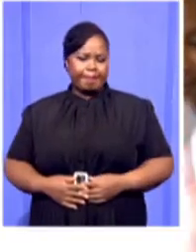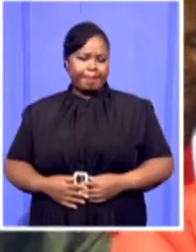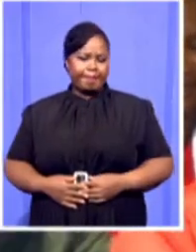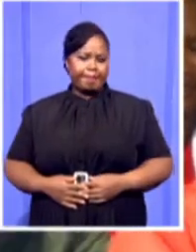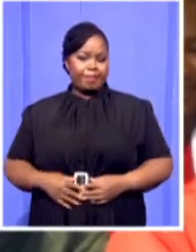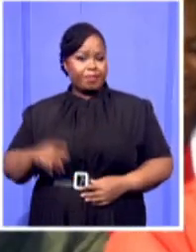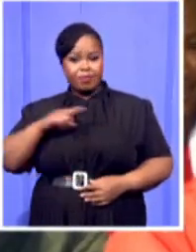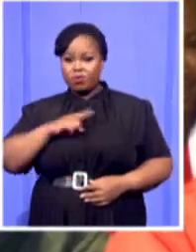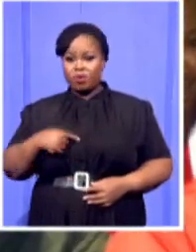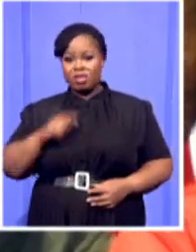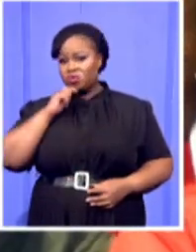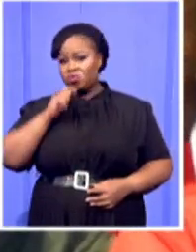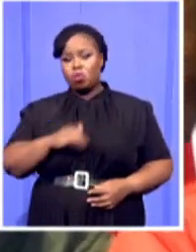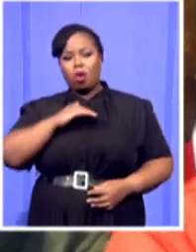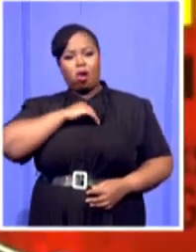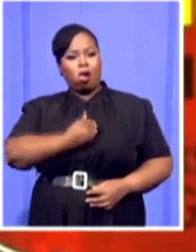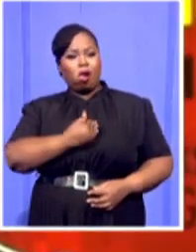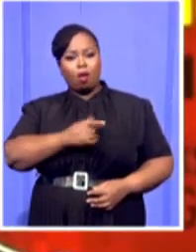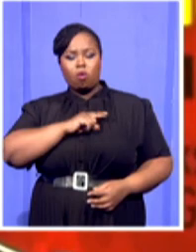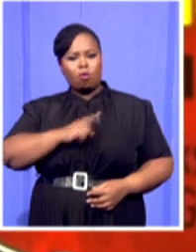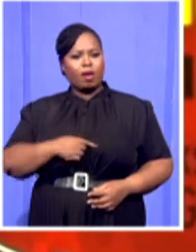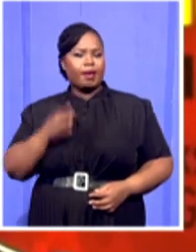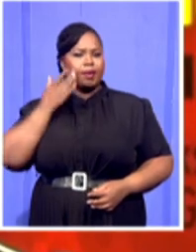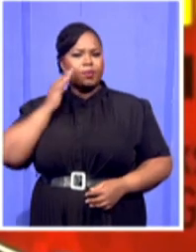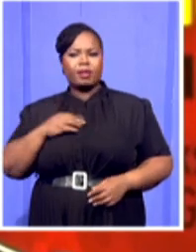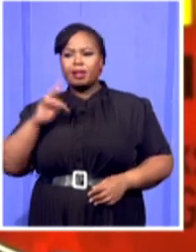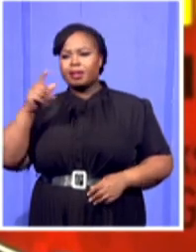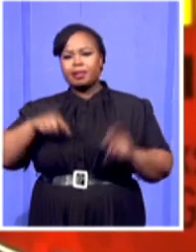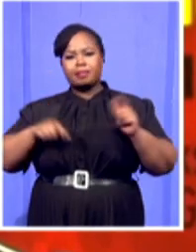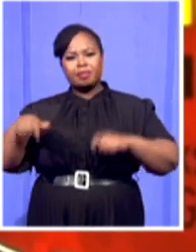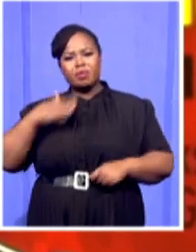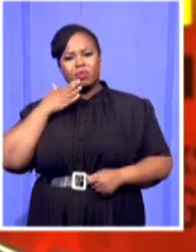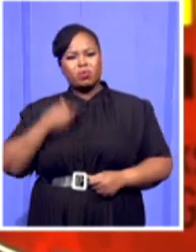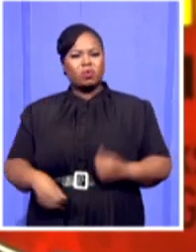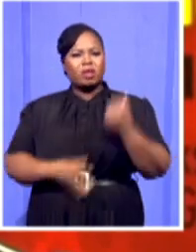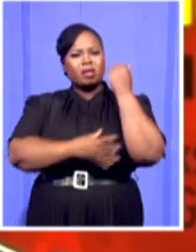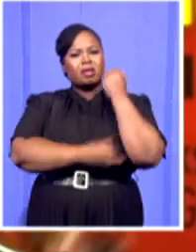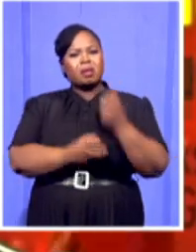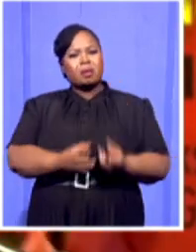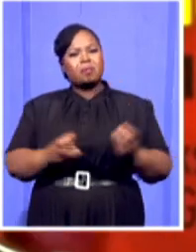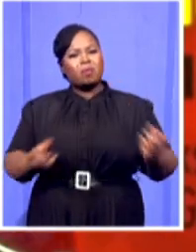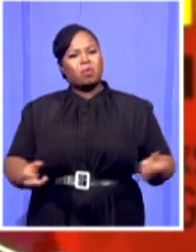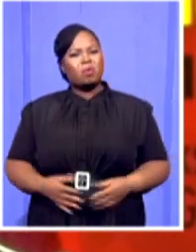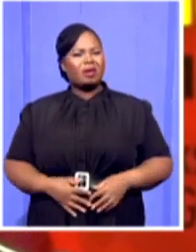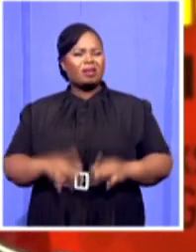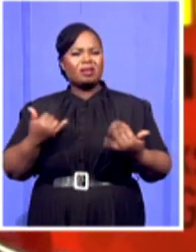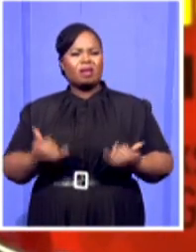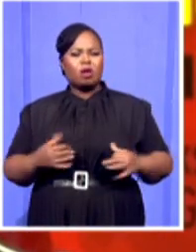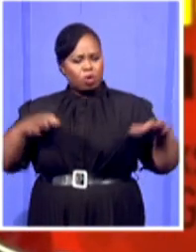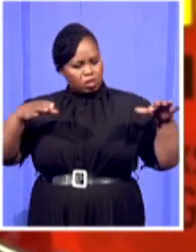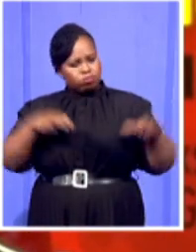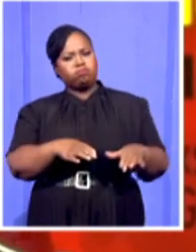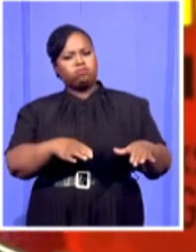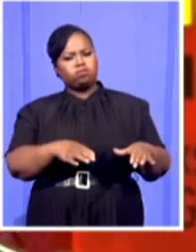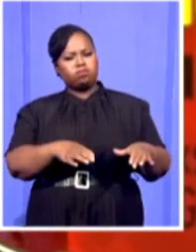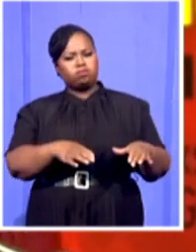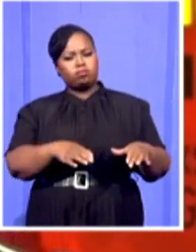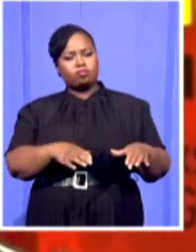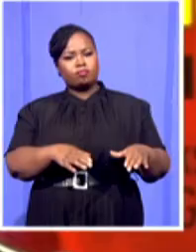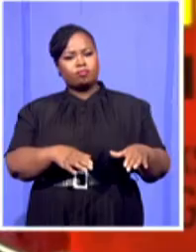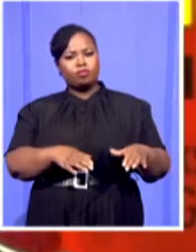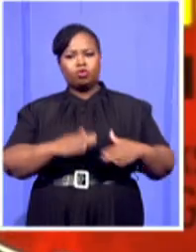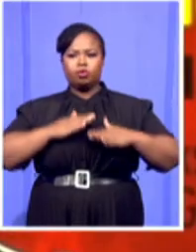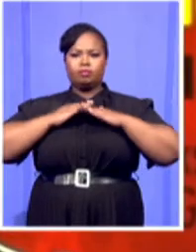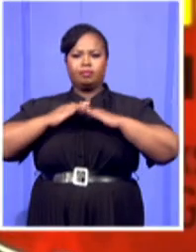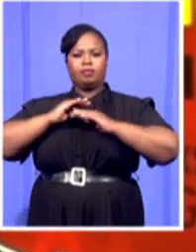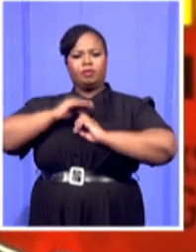Ngoba maqabana khona ibhlungu njengento bangaba abantu abahluphekileyo amahlwembu ahlangane to